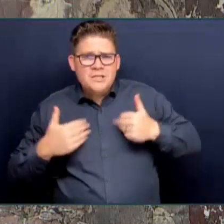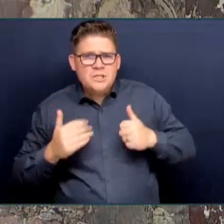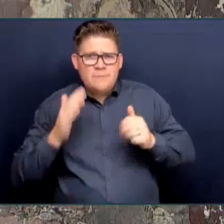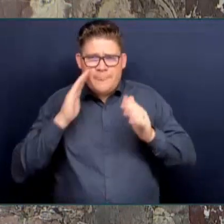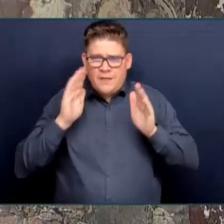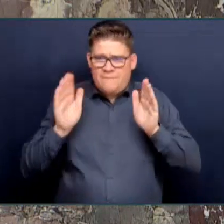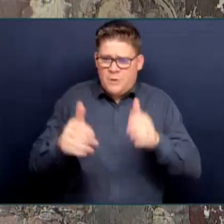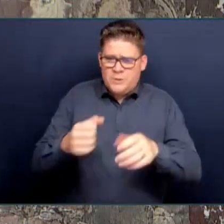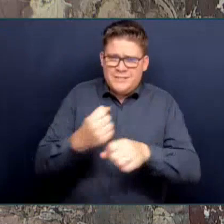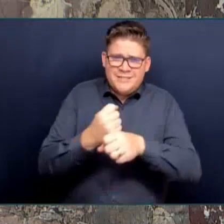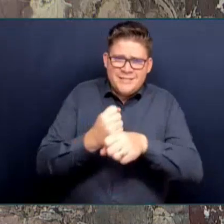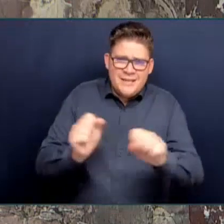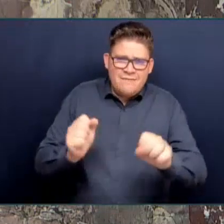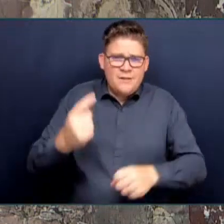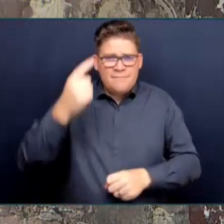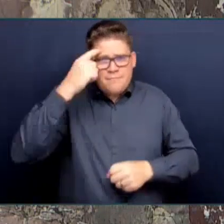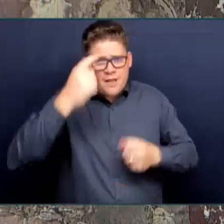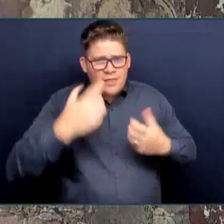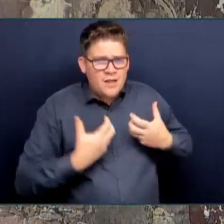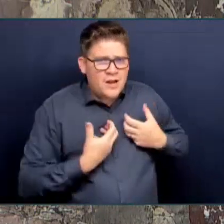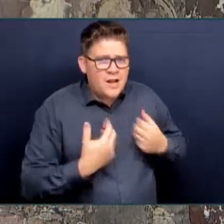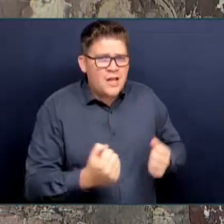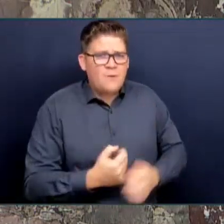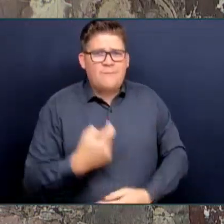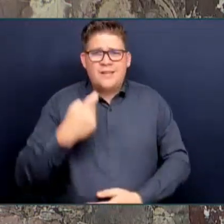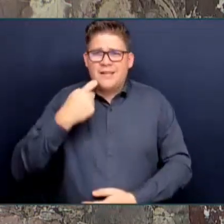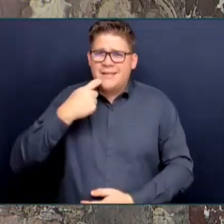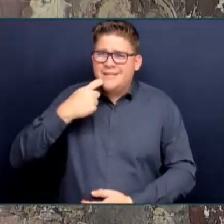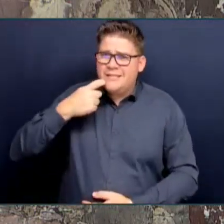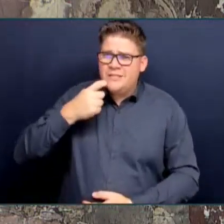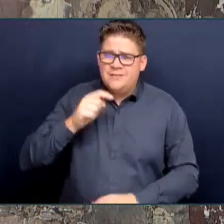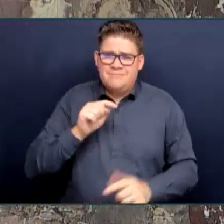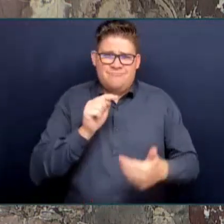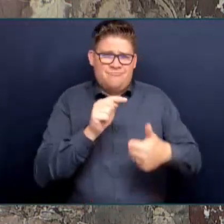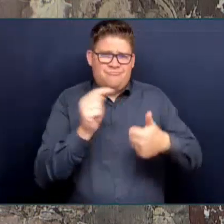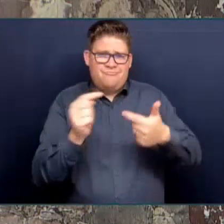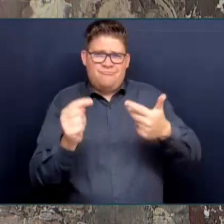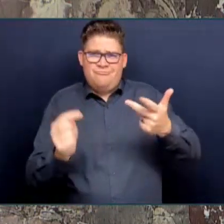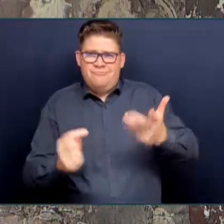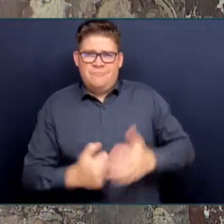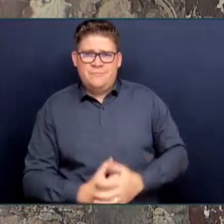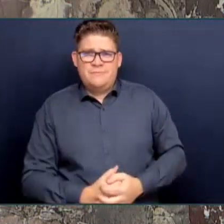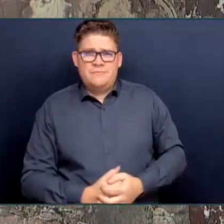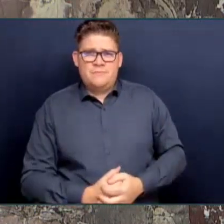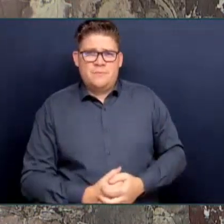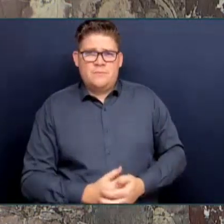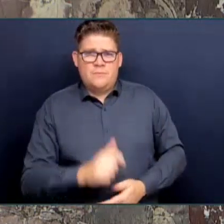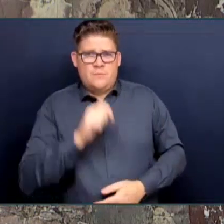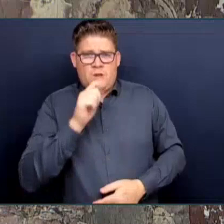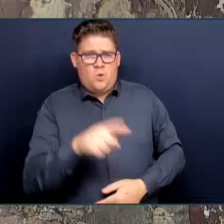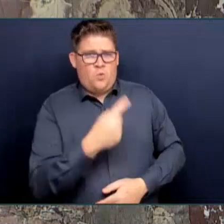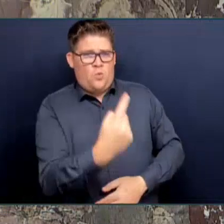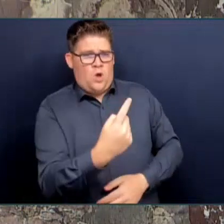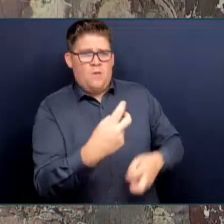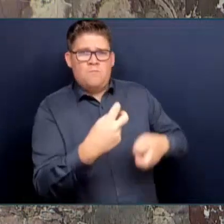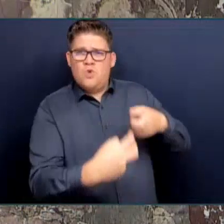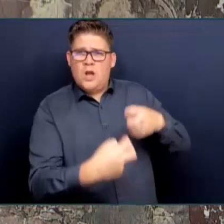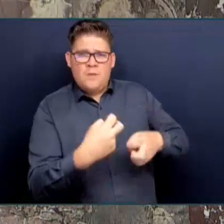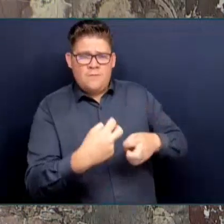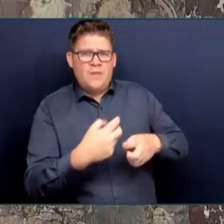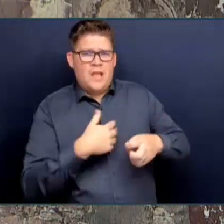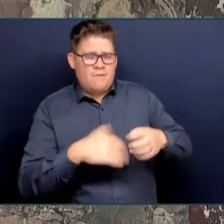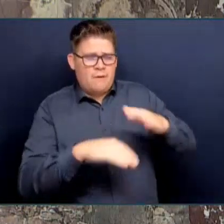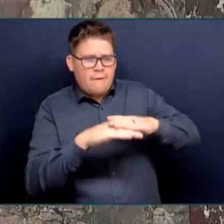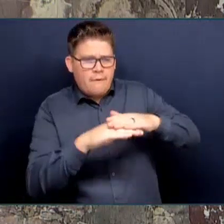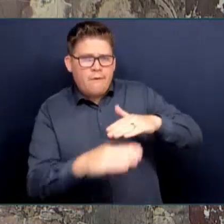issue. We're talking about all these different challenges. Doug Lepard, former chief of police, who we retained to do the expert report, quote, "I